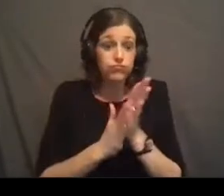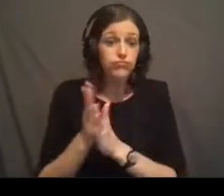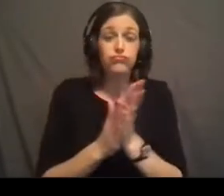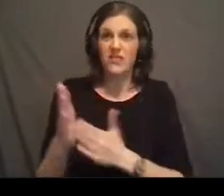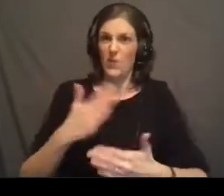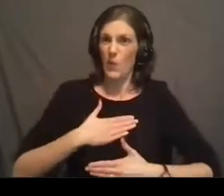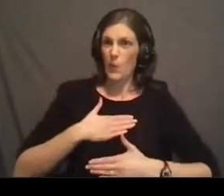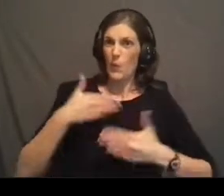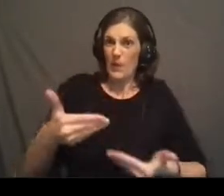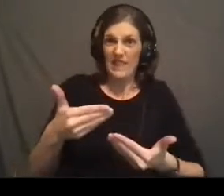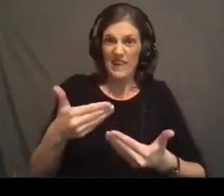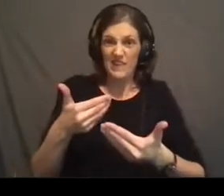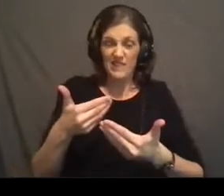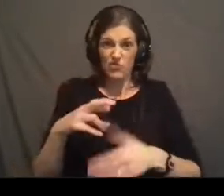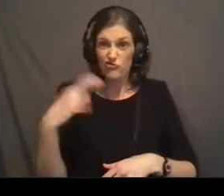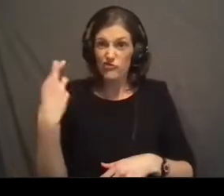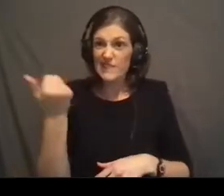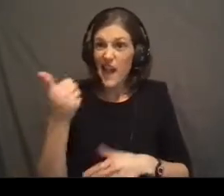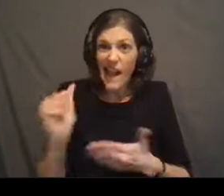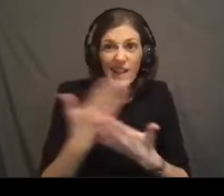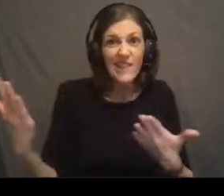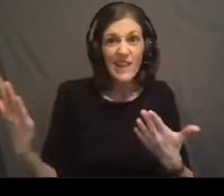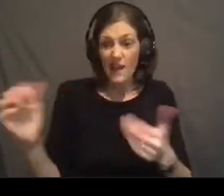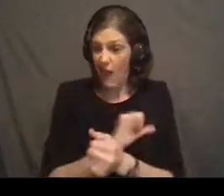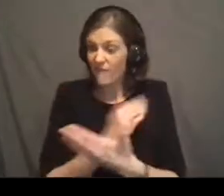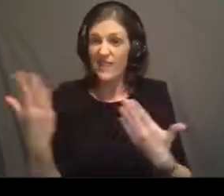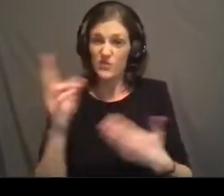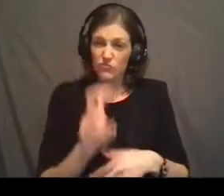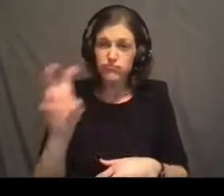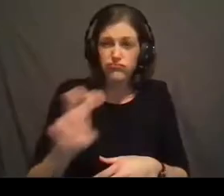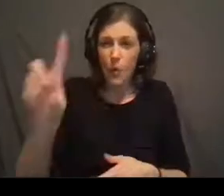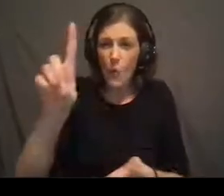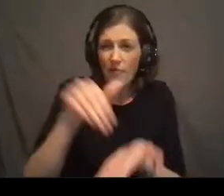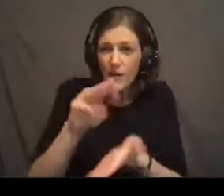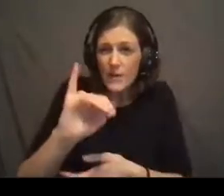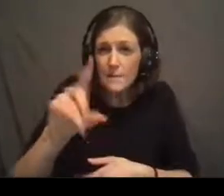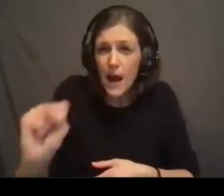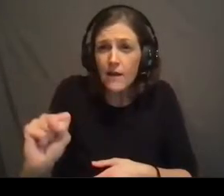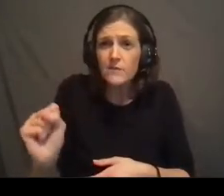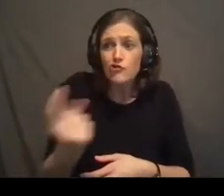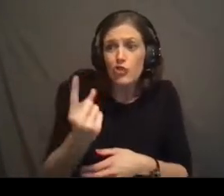to risk anything and everything to journey 1,000 miles just to find out, to search for